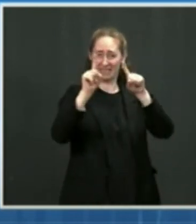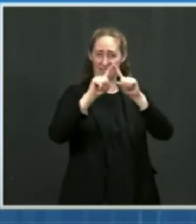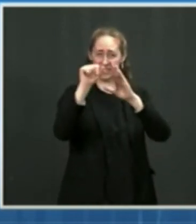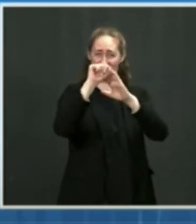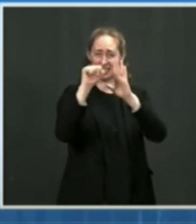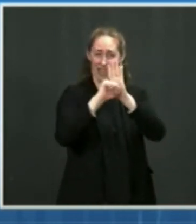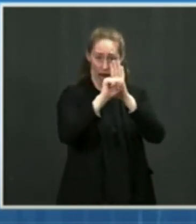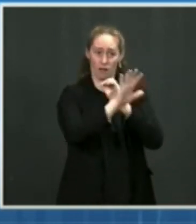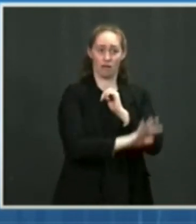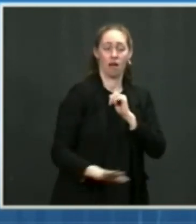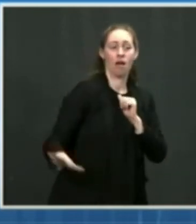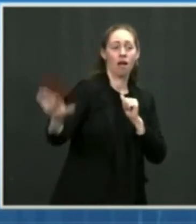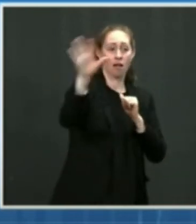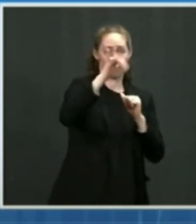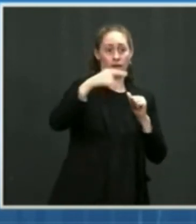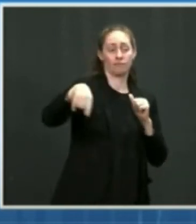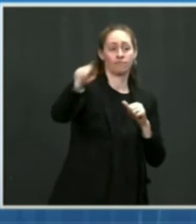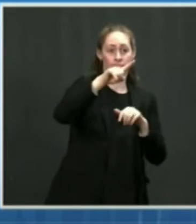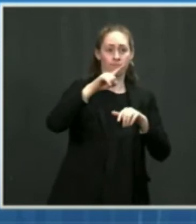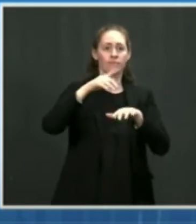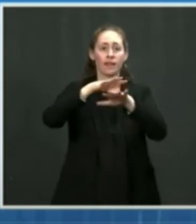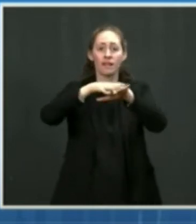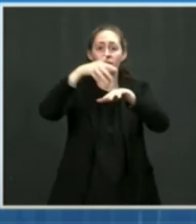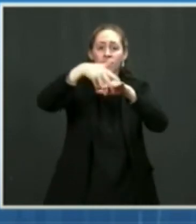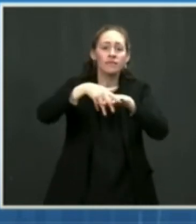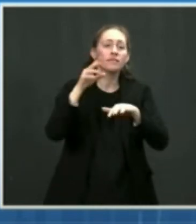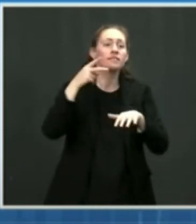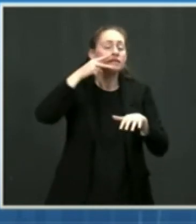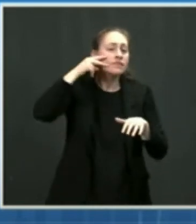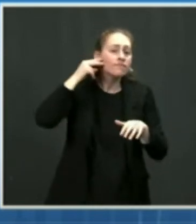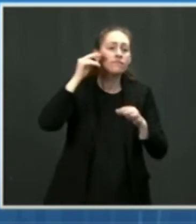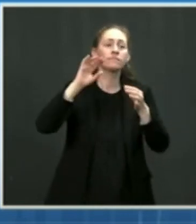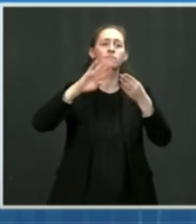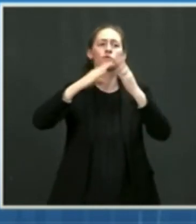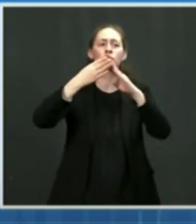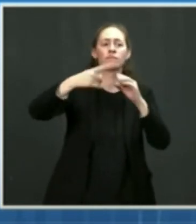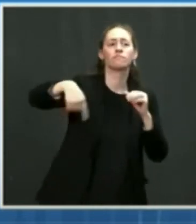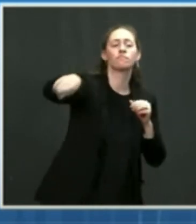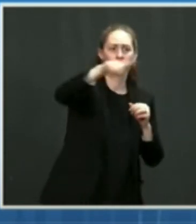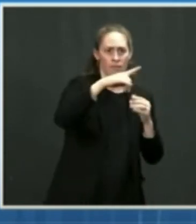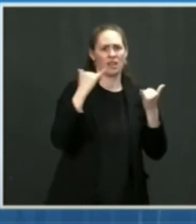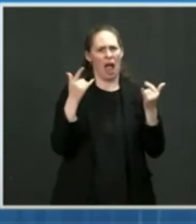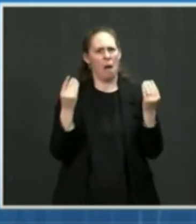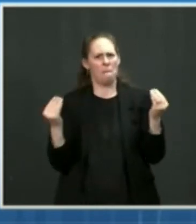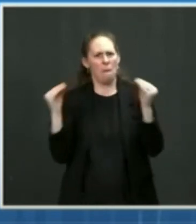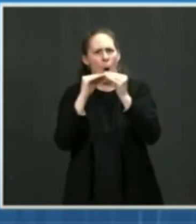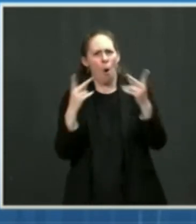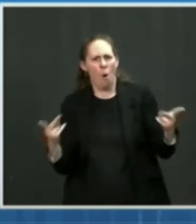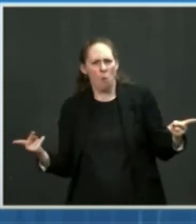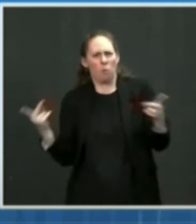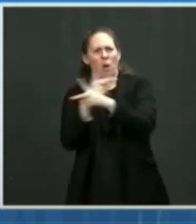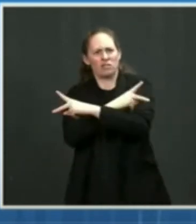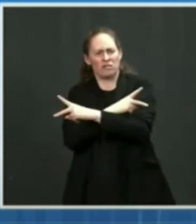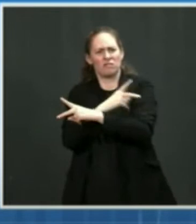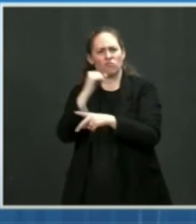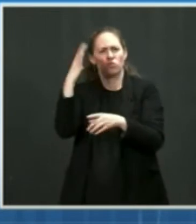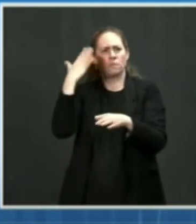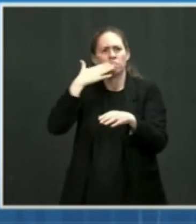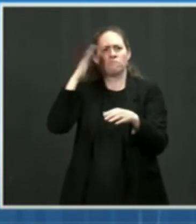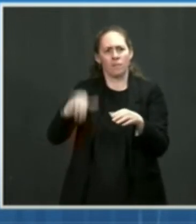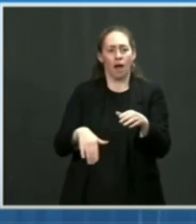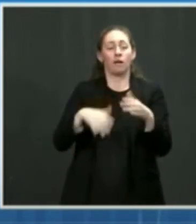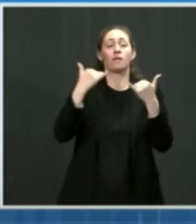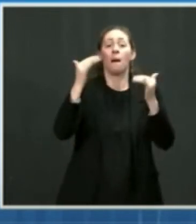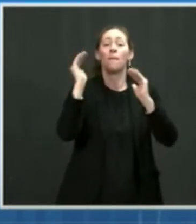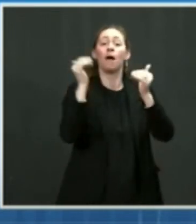Alaska Native individuals were 1.7 times more likely, and Black individuals 1.4 times more likely